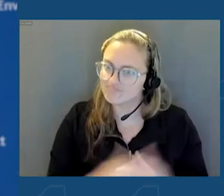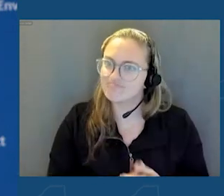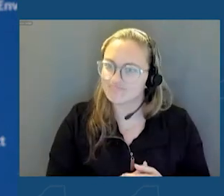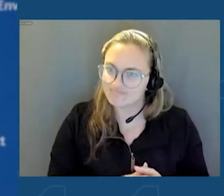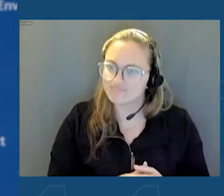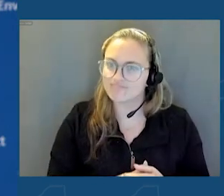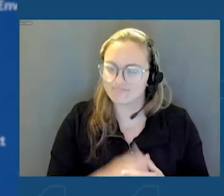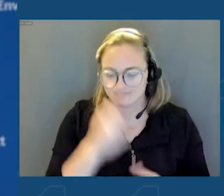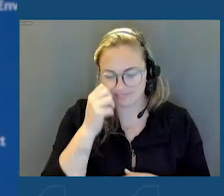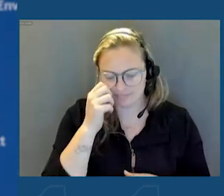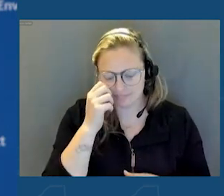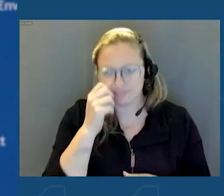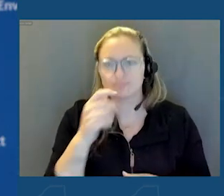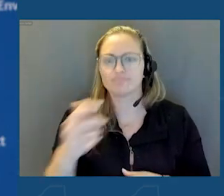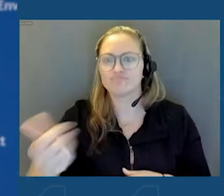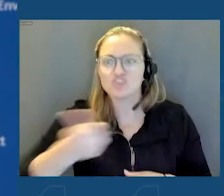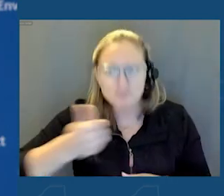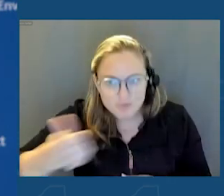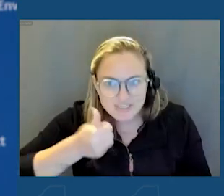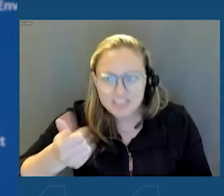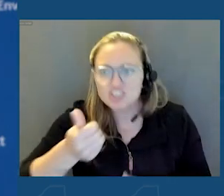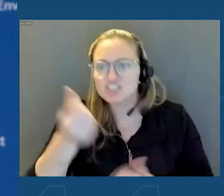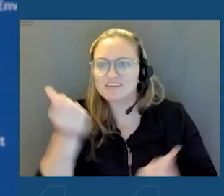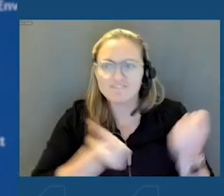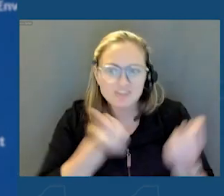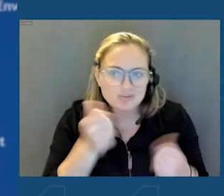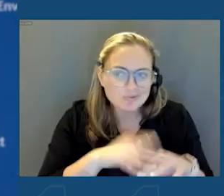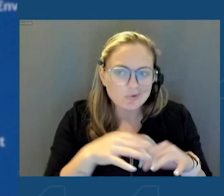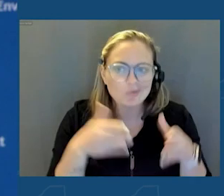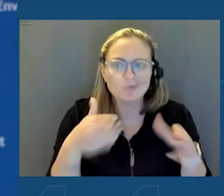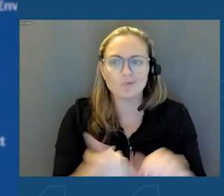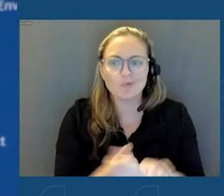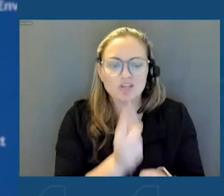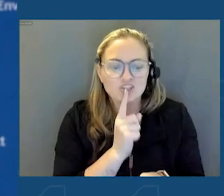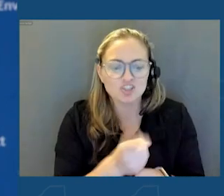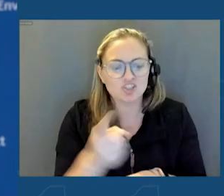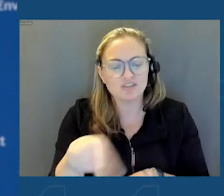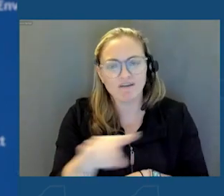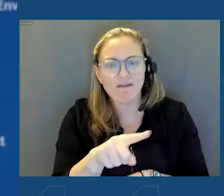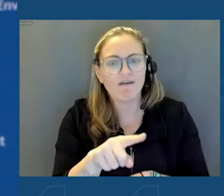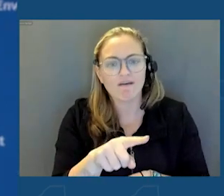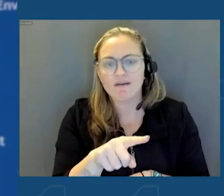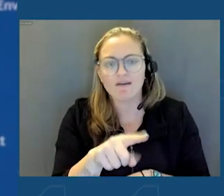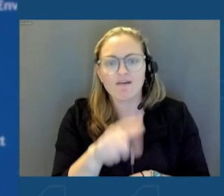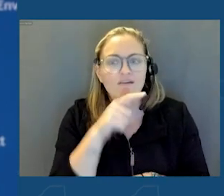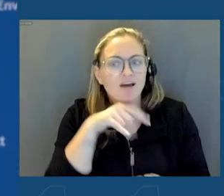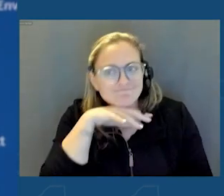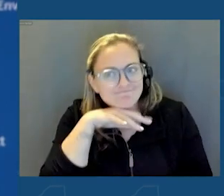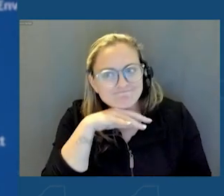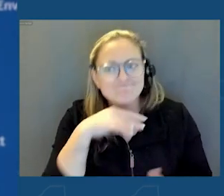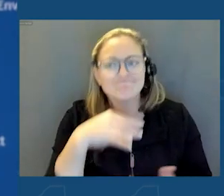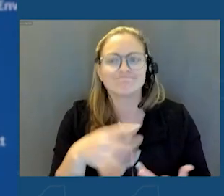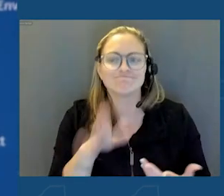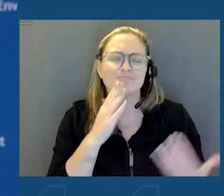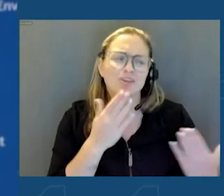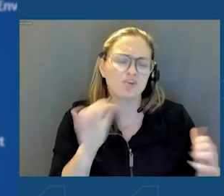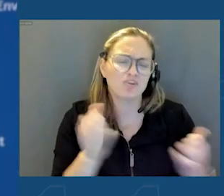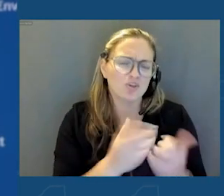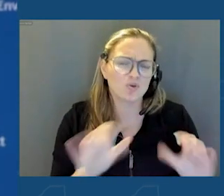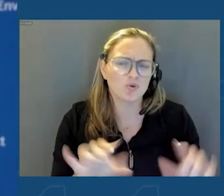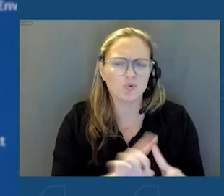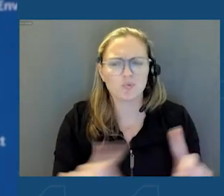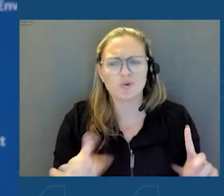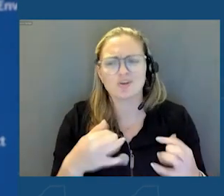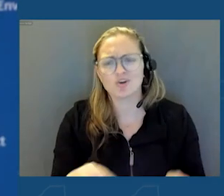all about the transportation and the vehicles on our roads, making sure that they are also not emitting pollution. So I want to thank him for what he does. But even during Earth